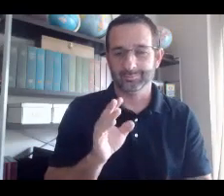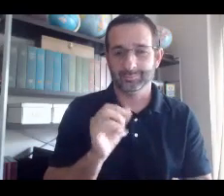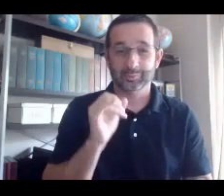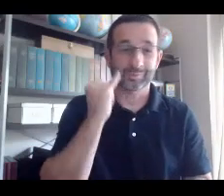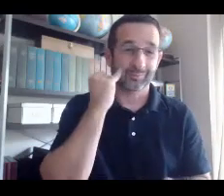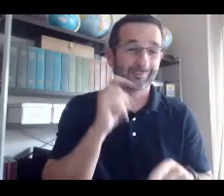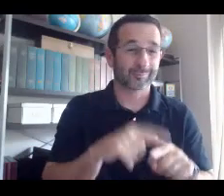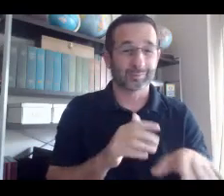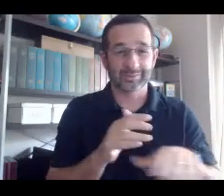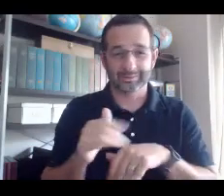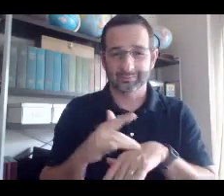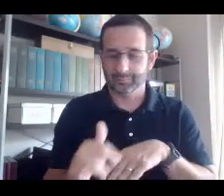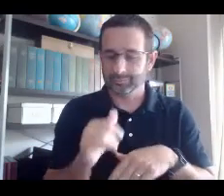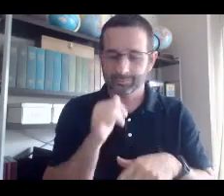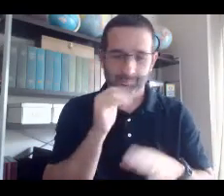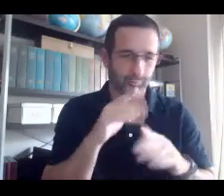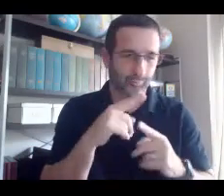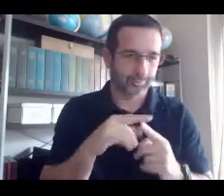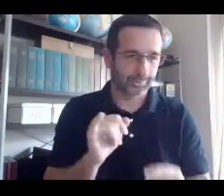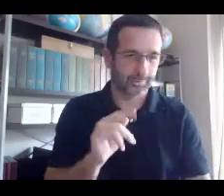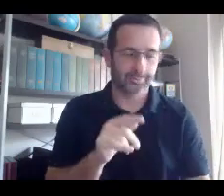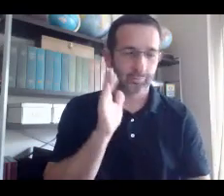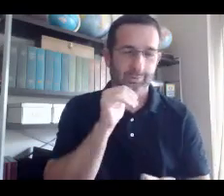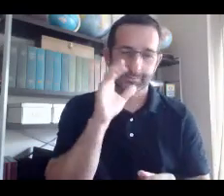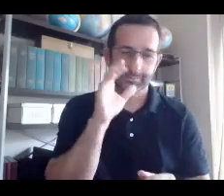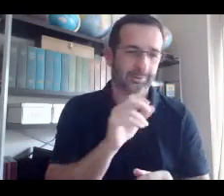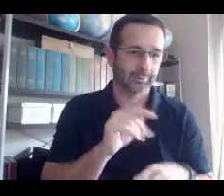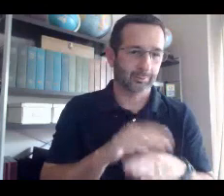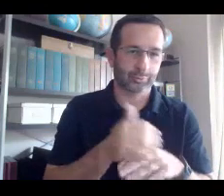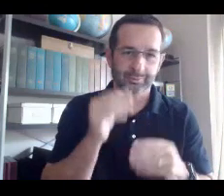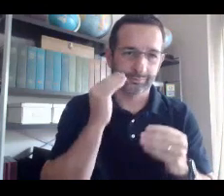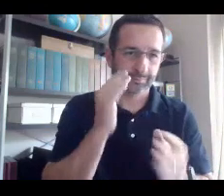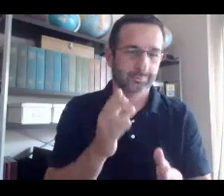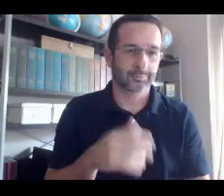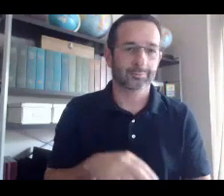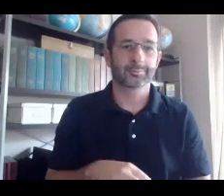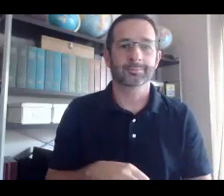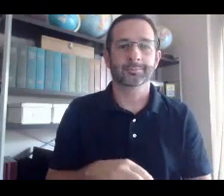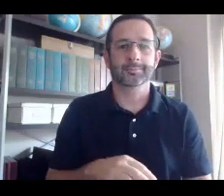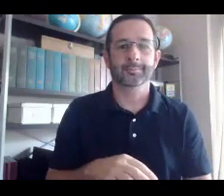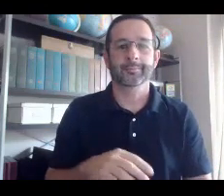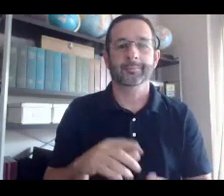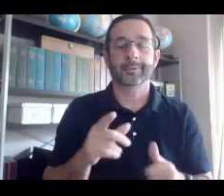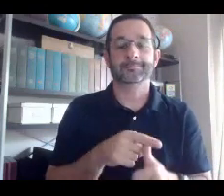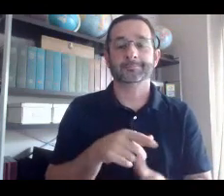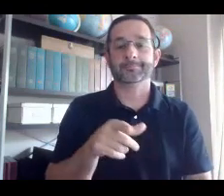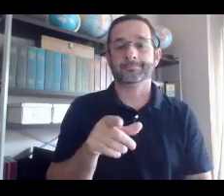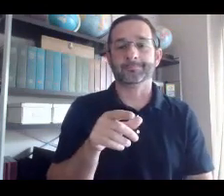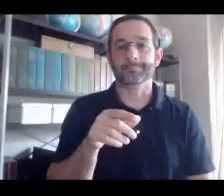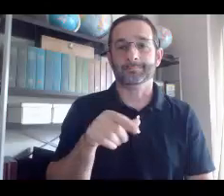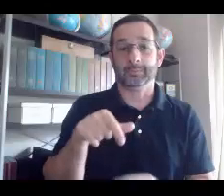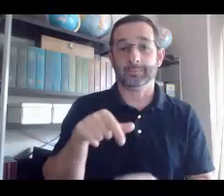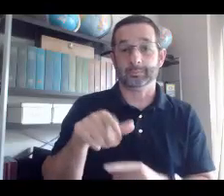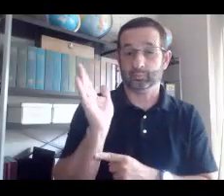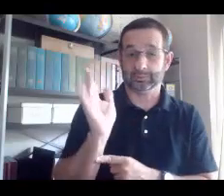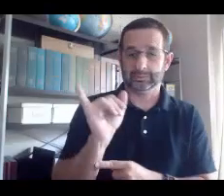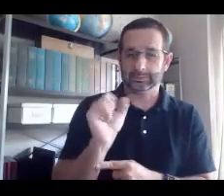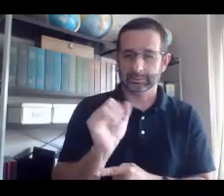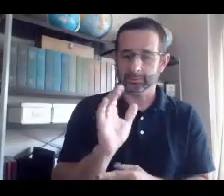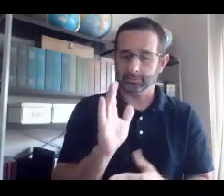it will be available after the presentation. So if you have to leave early, no worries. You'll be able to still access